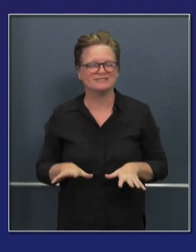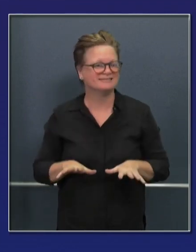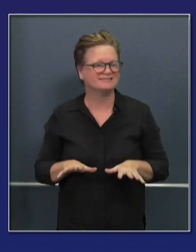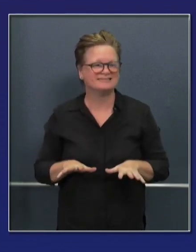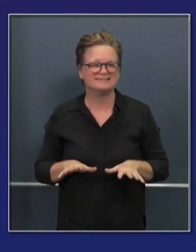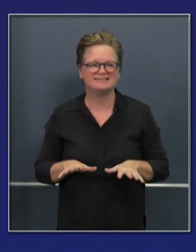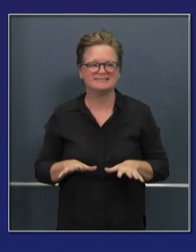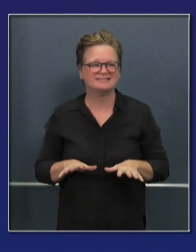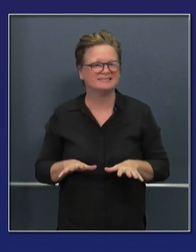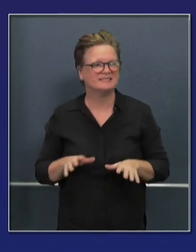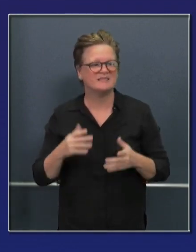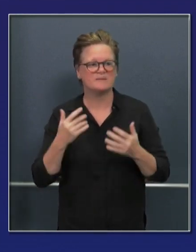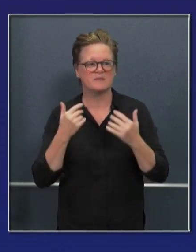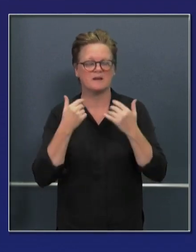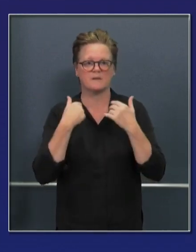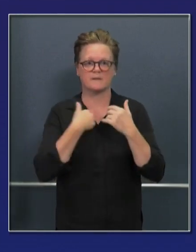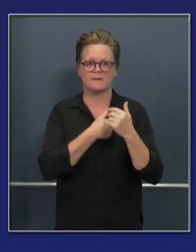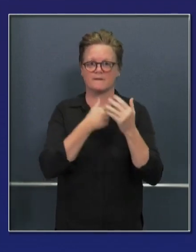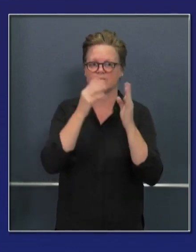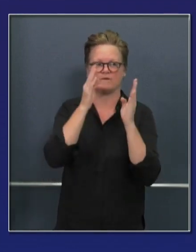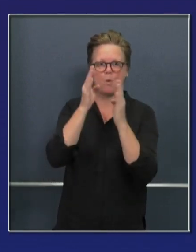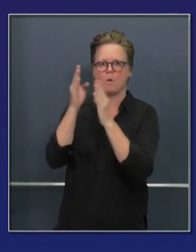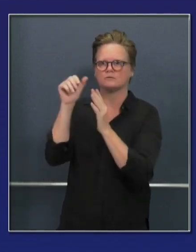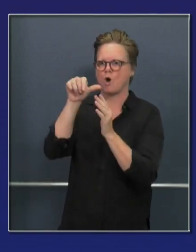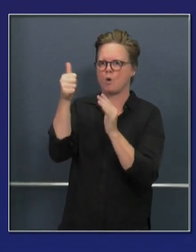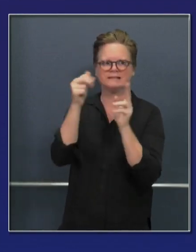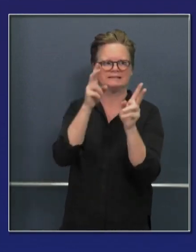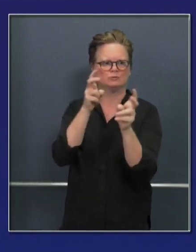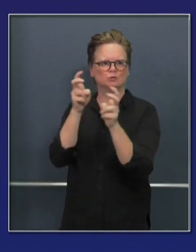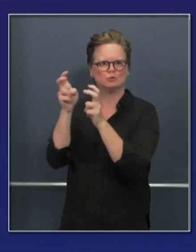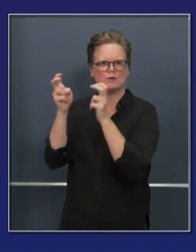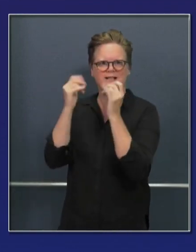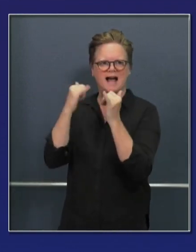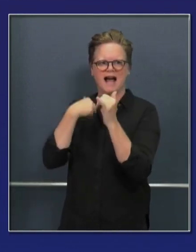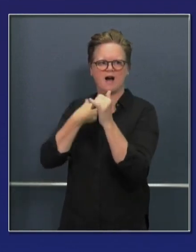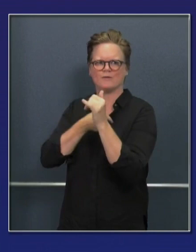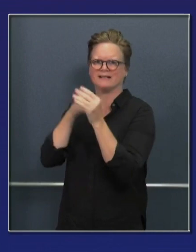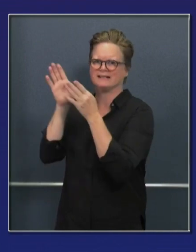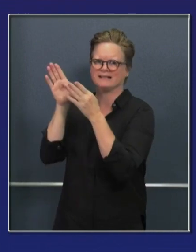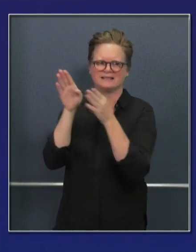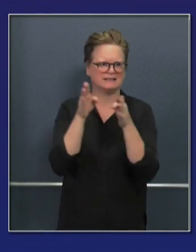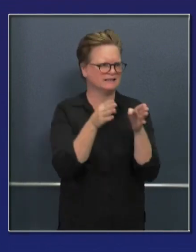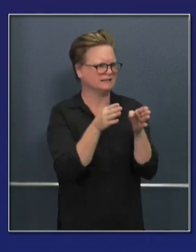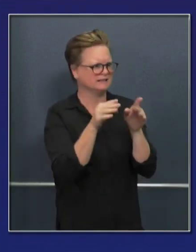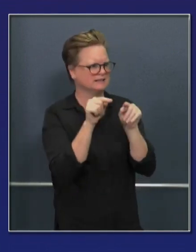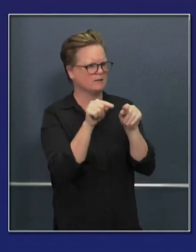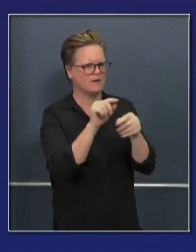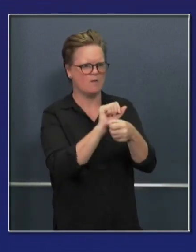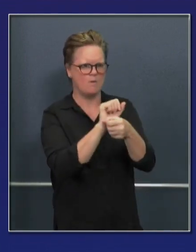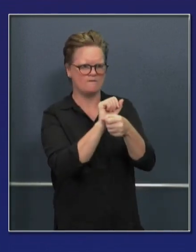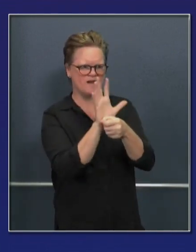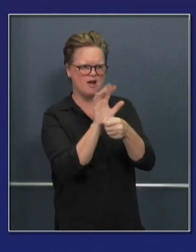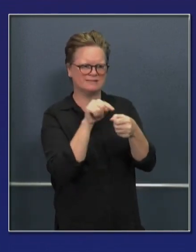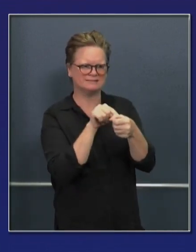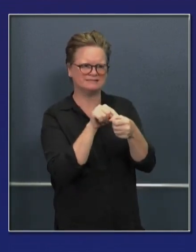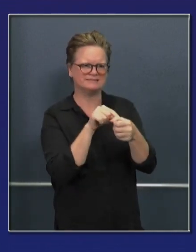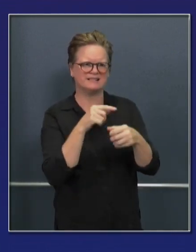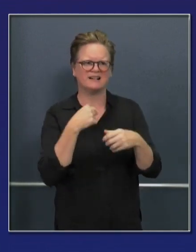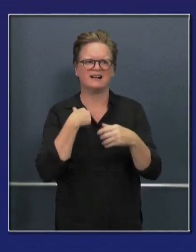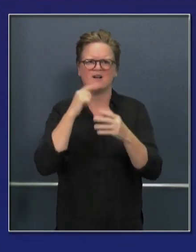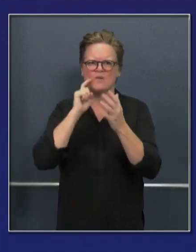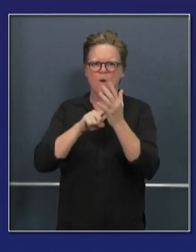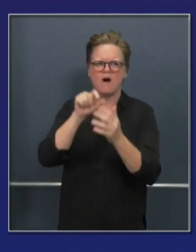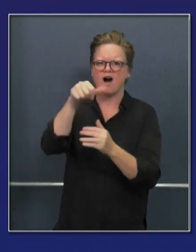on COVID-19. You're seeing some spikes in other states as it relates to hospitalization rates and ICU rates